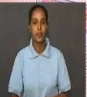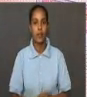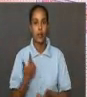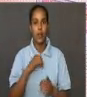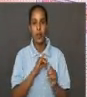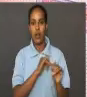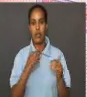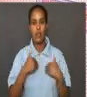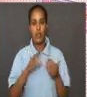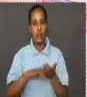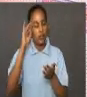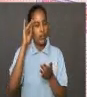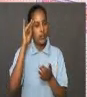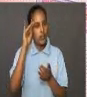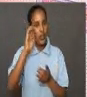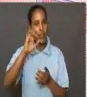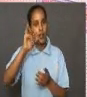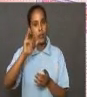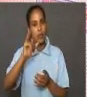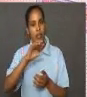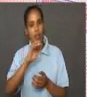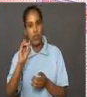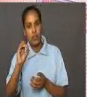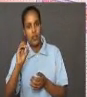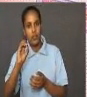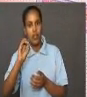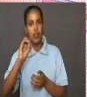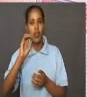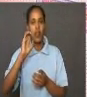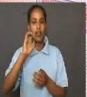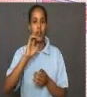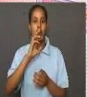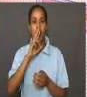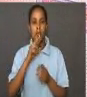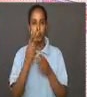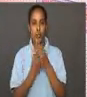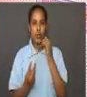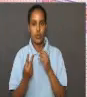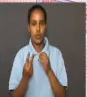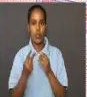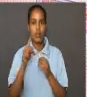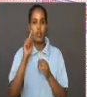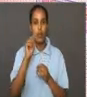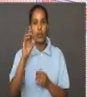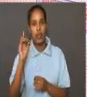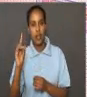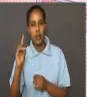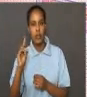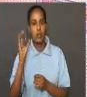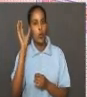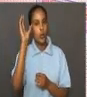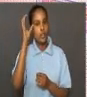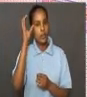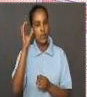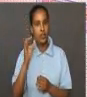We have learned that enthalpy and entropy are both thermodynamic